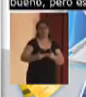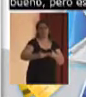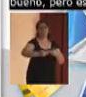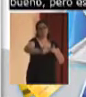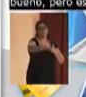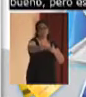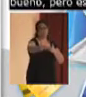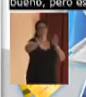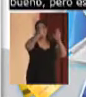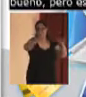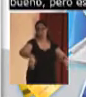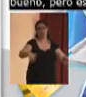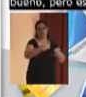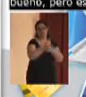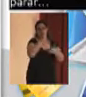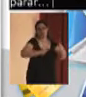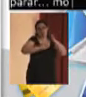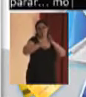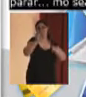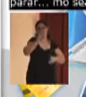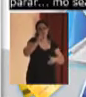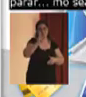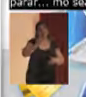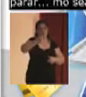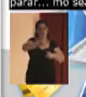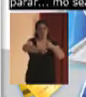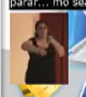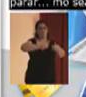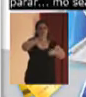fast as necessary,